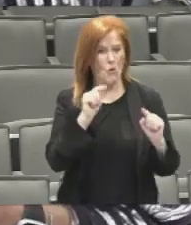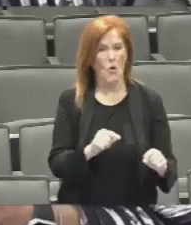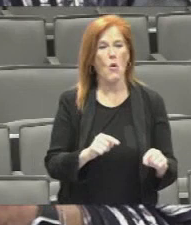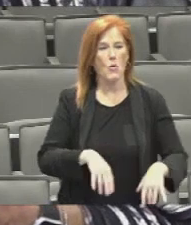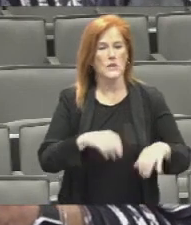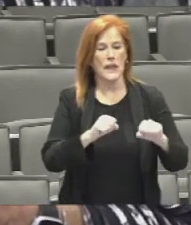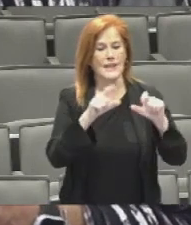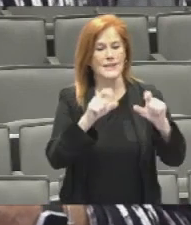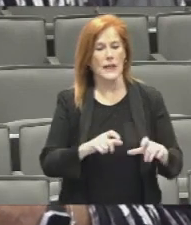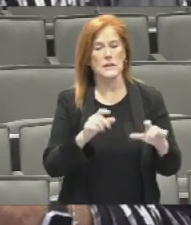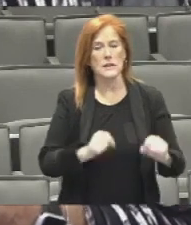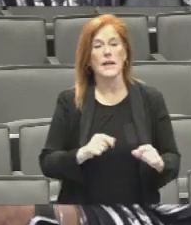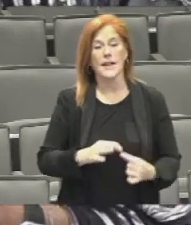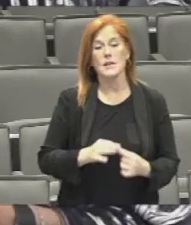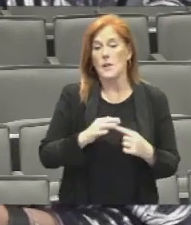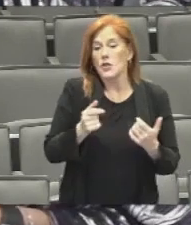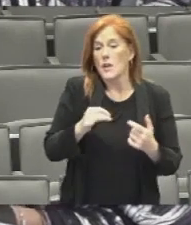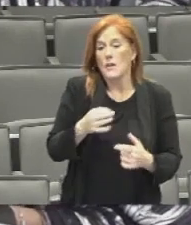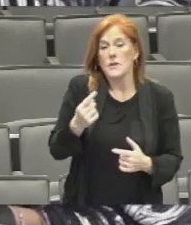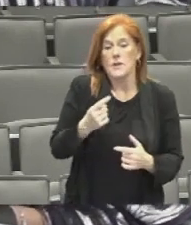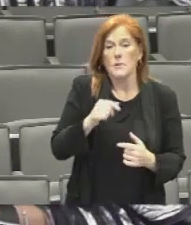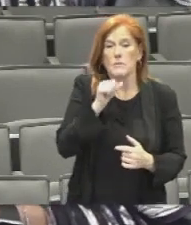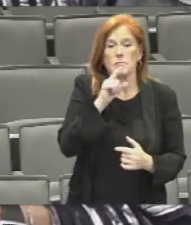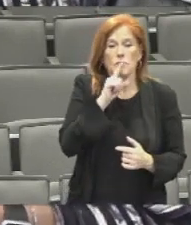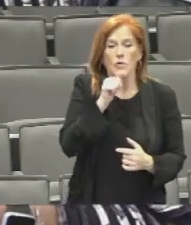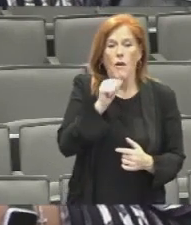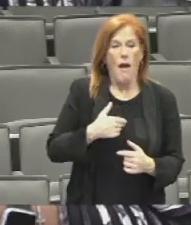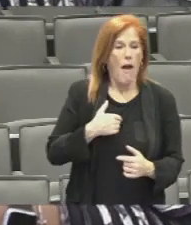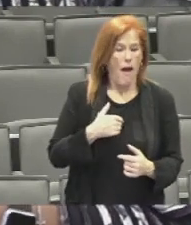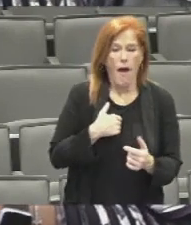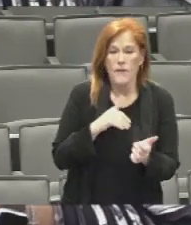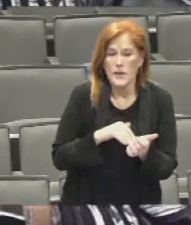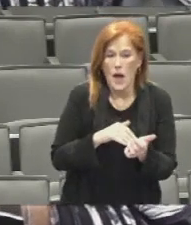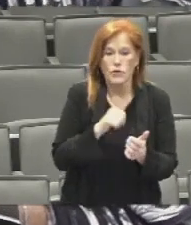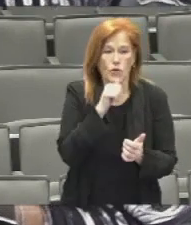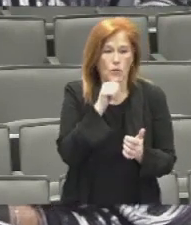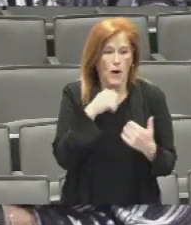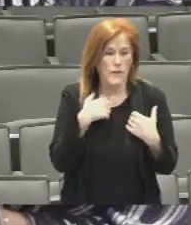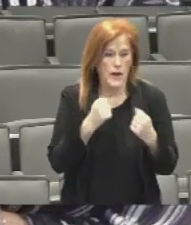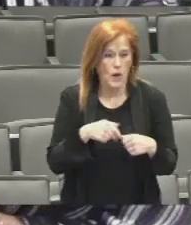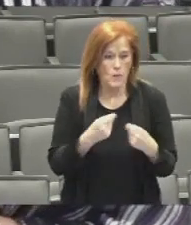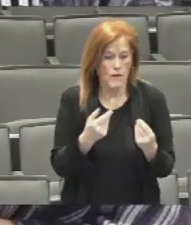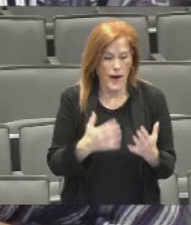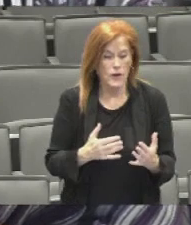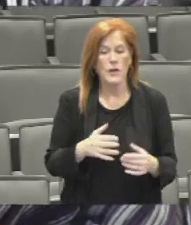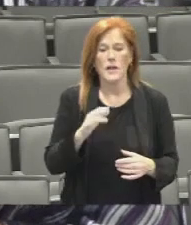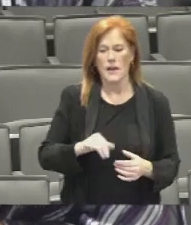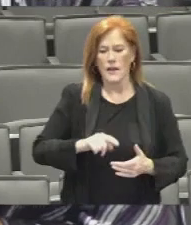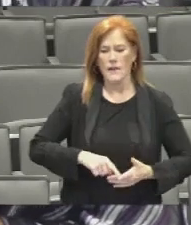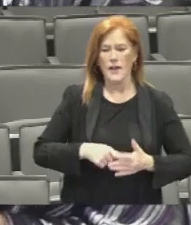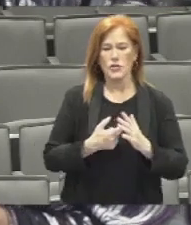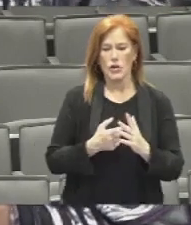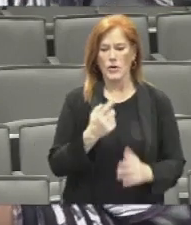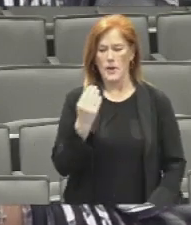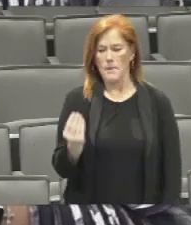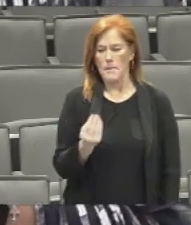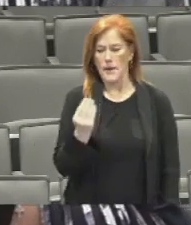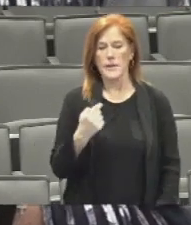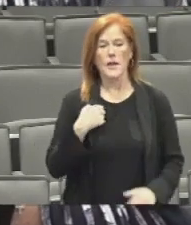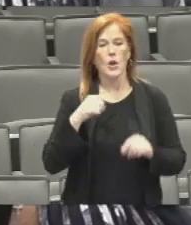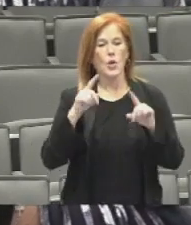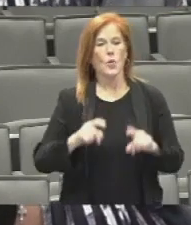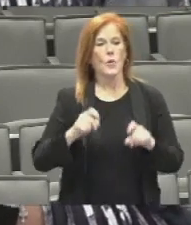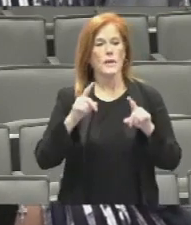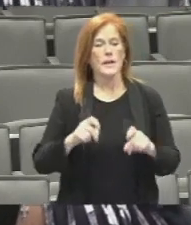especially those who do not have a private healthcare provider. So Charles Drew has started this week on Monday to test more than